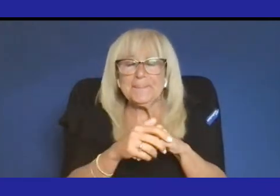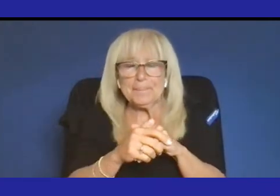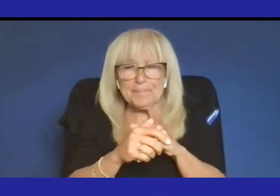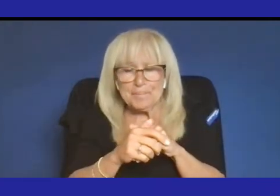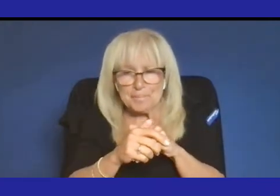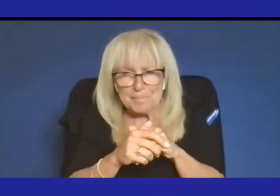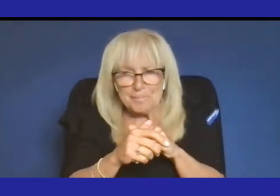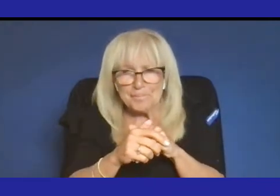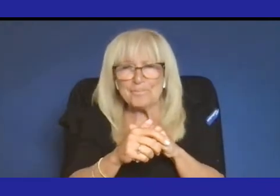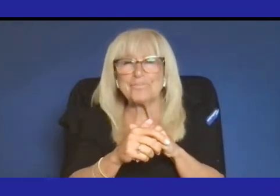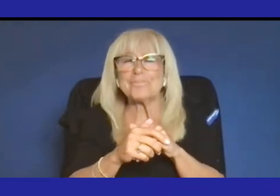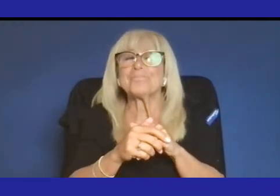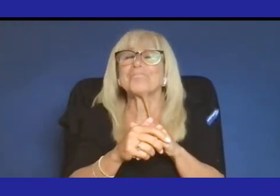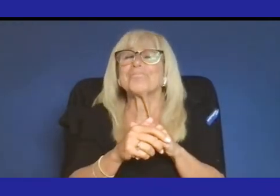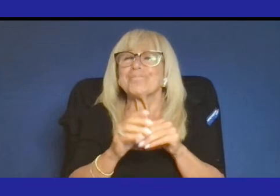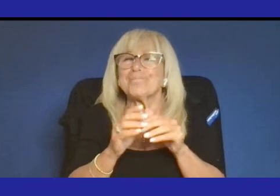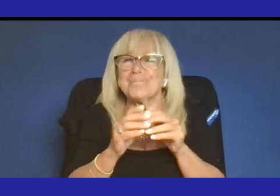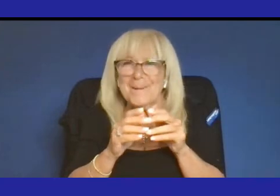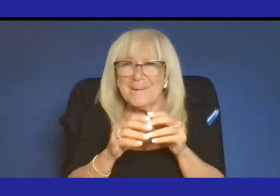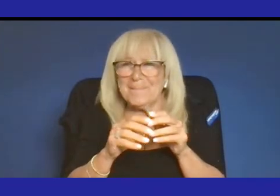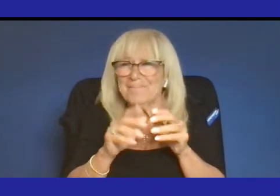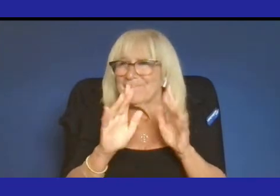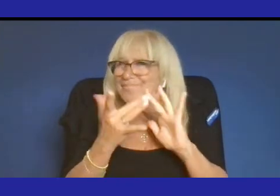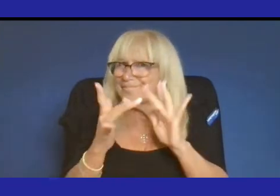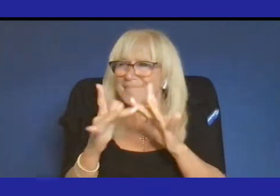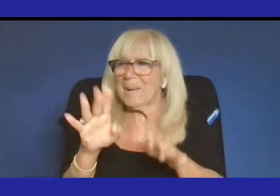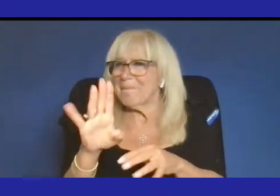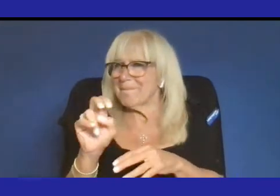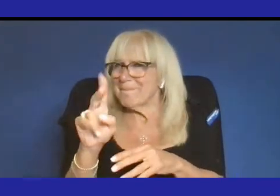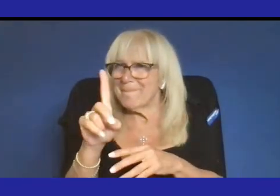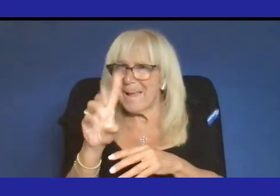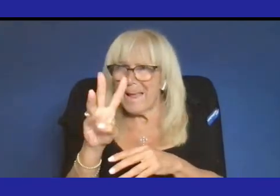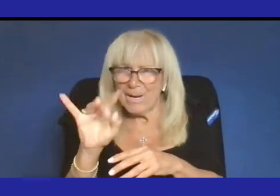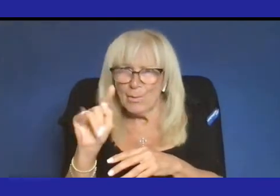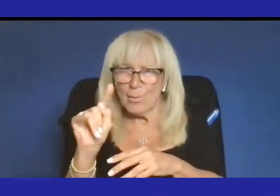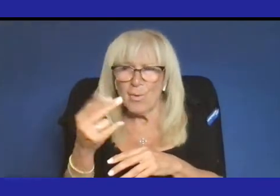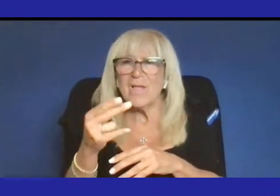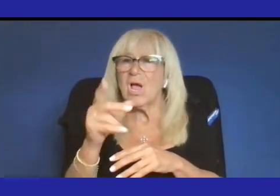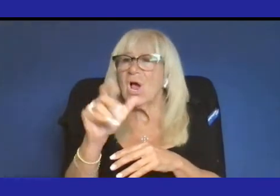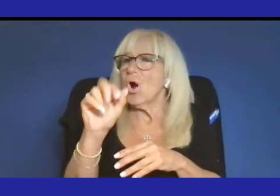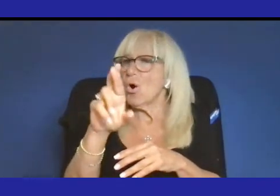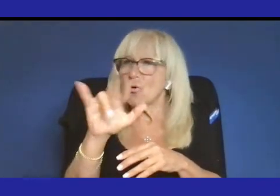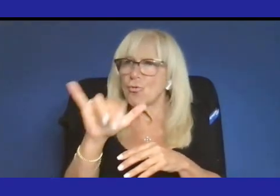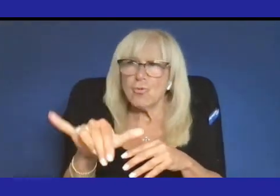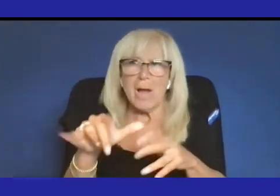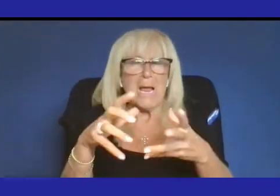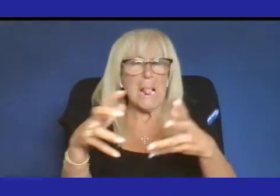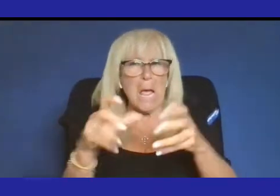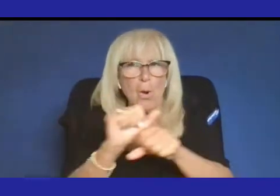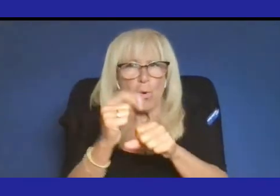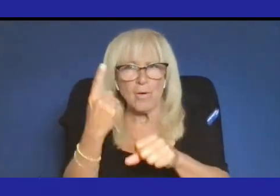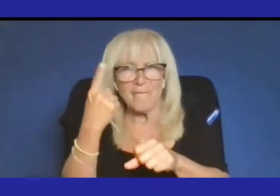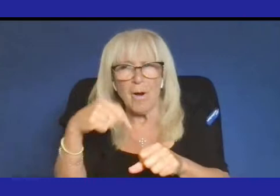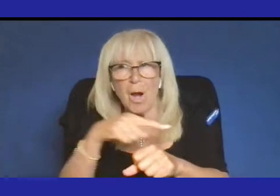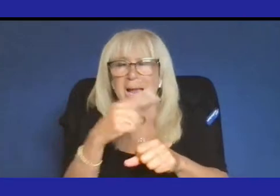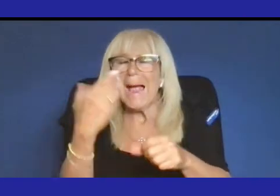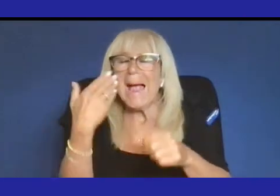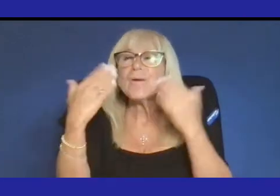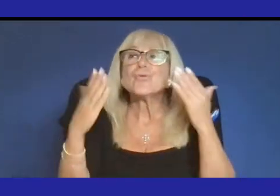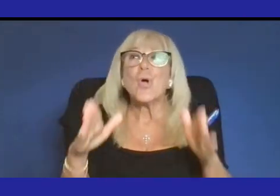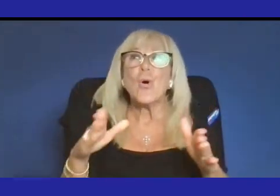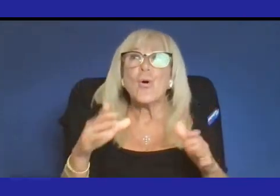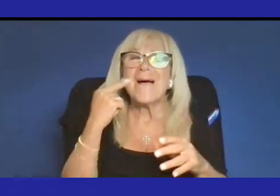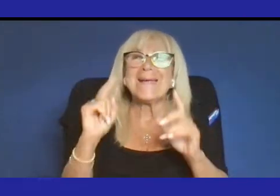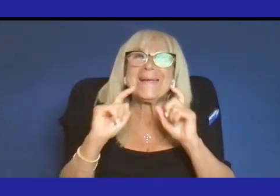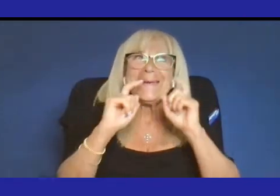the bandwidth that the consultants have. Like, for example, Array right now does a lot of work for us. I don't know if I can give Array another assignment for